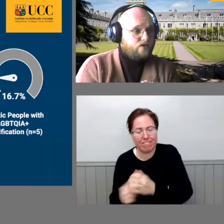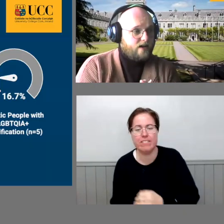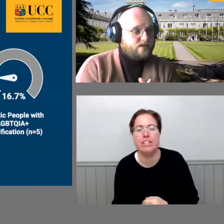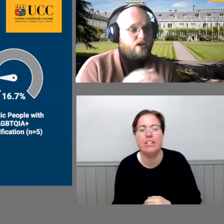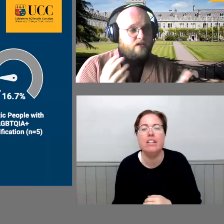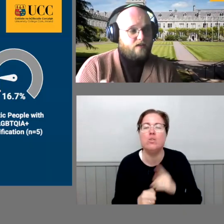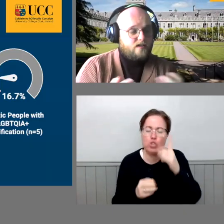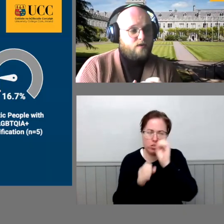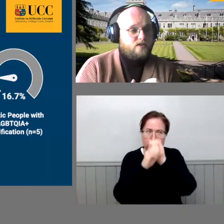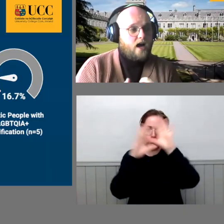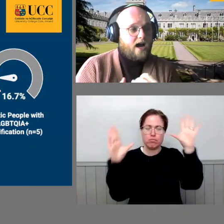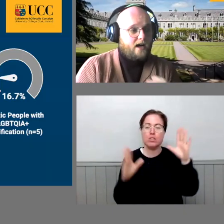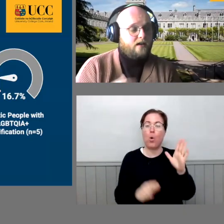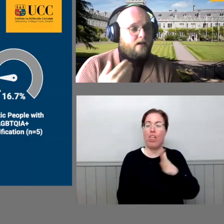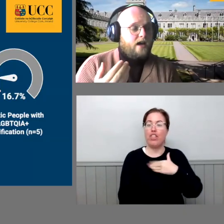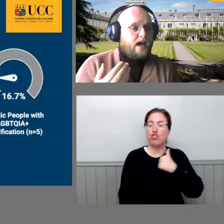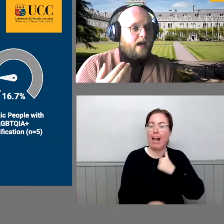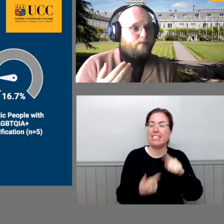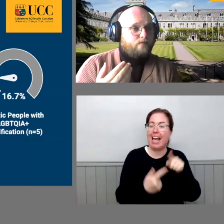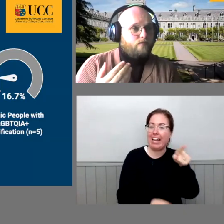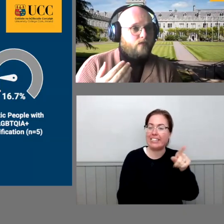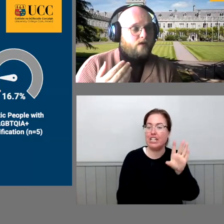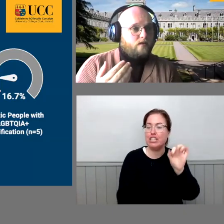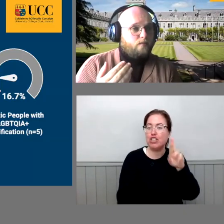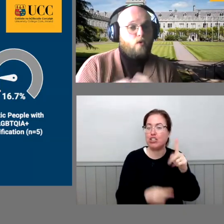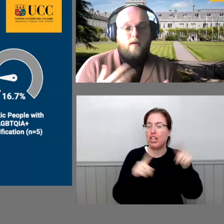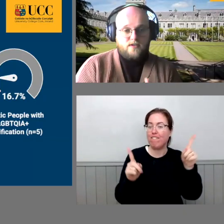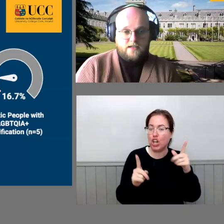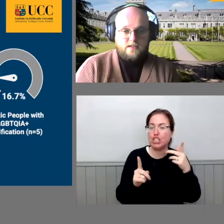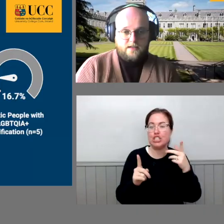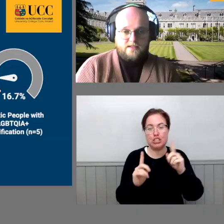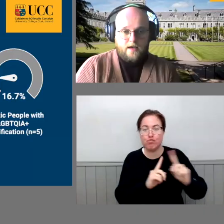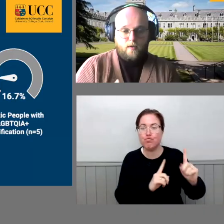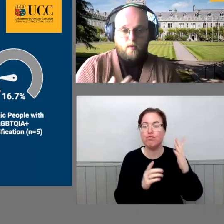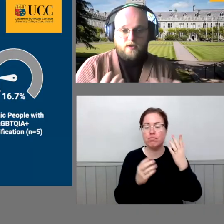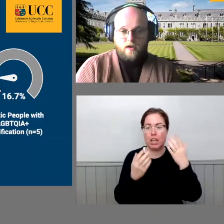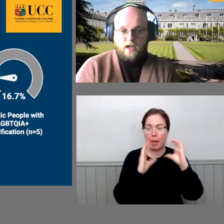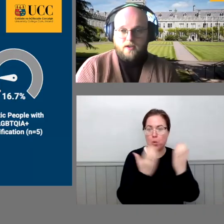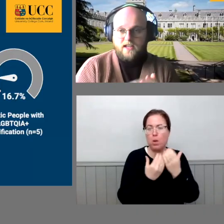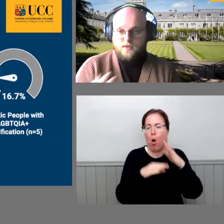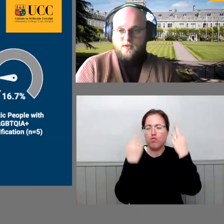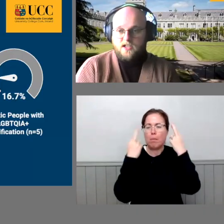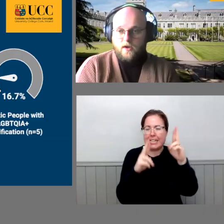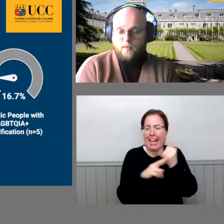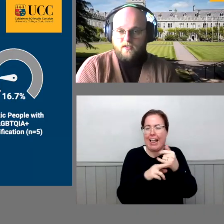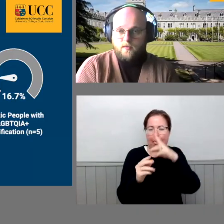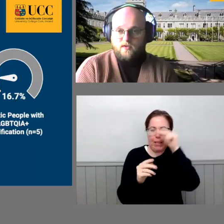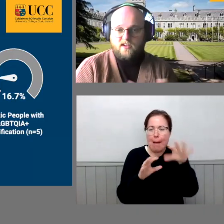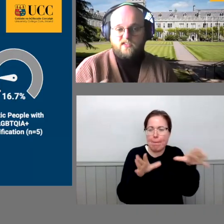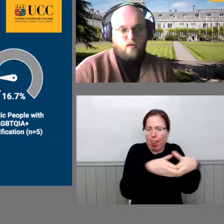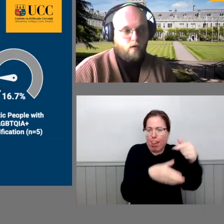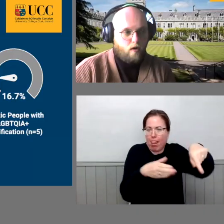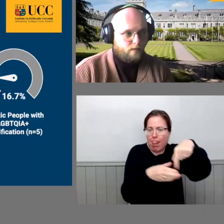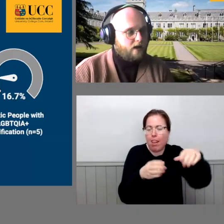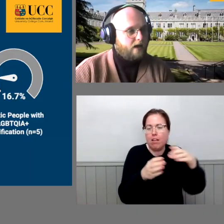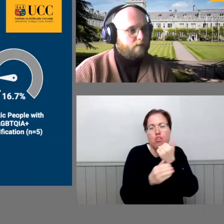that the trans and gender diverse community are more represented in this sample when we're talking about the LGBTQIA plus